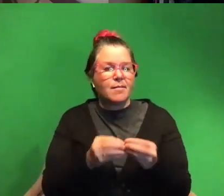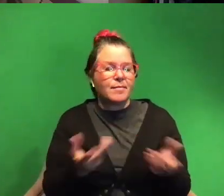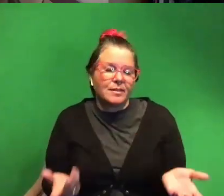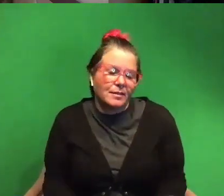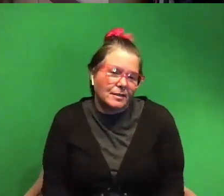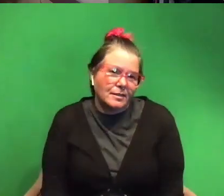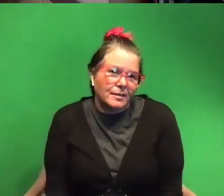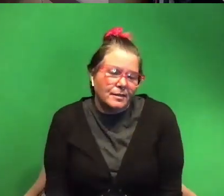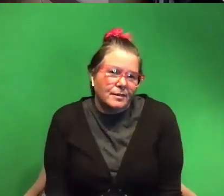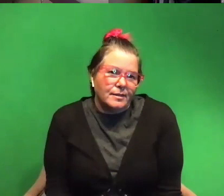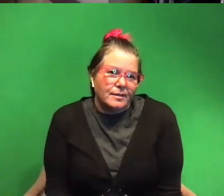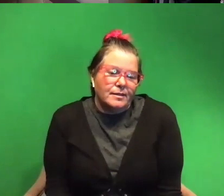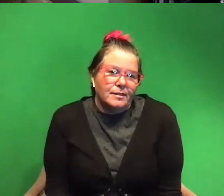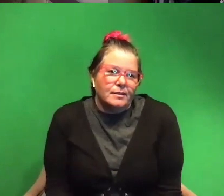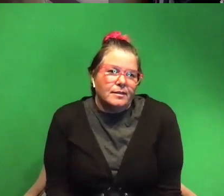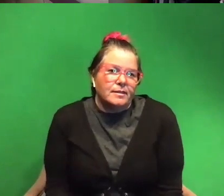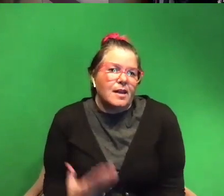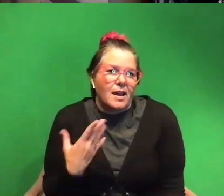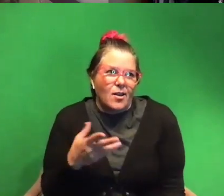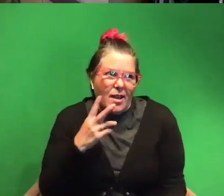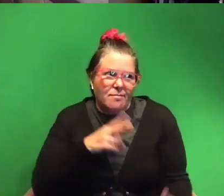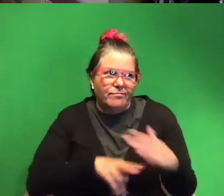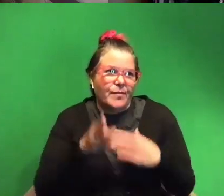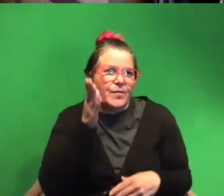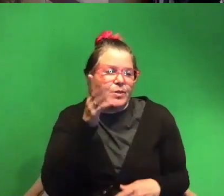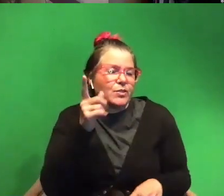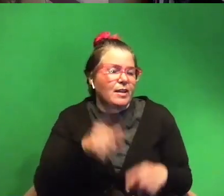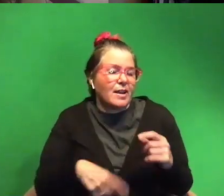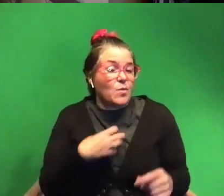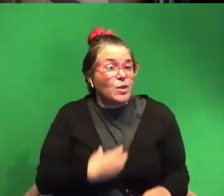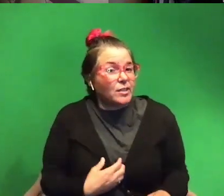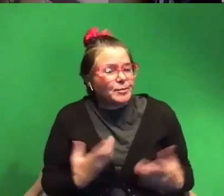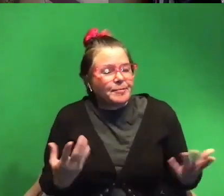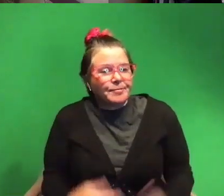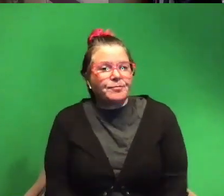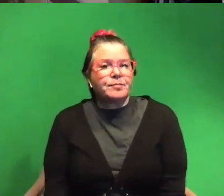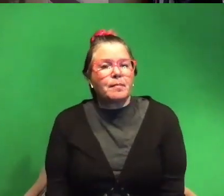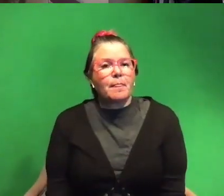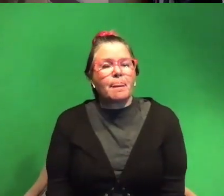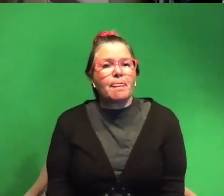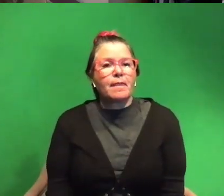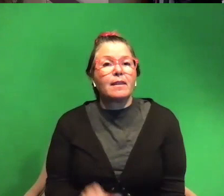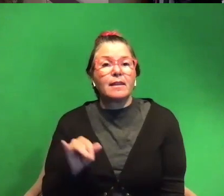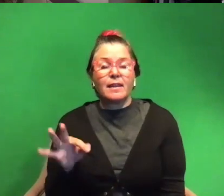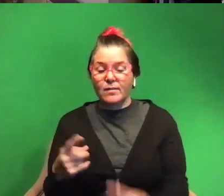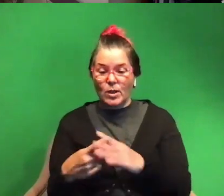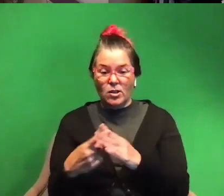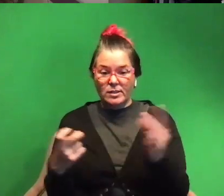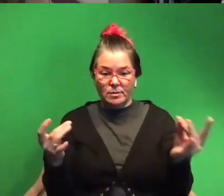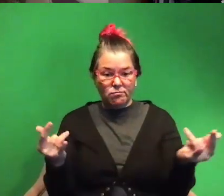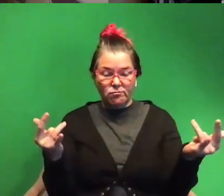I fortunately do not know the future. It would be really great if I did. And if there were no coral reefs in the